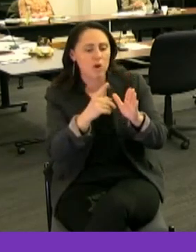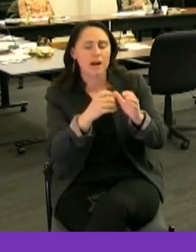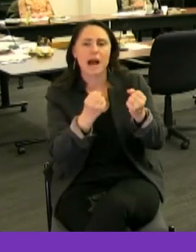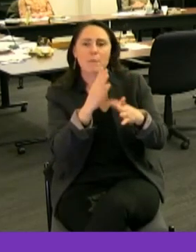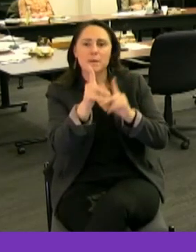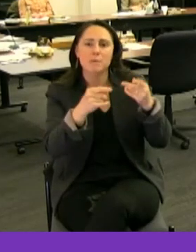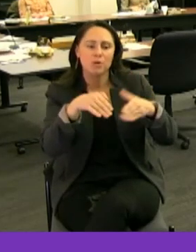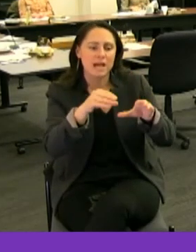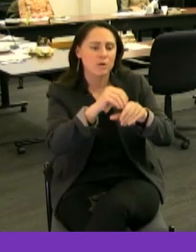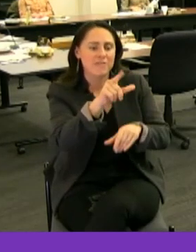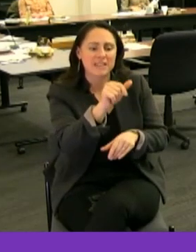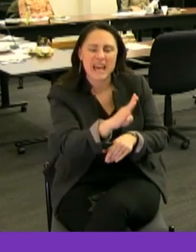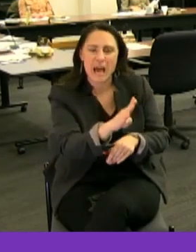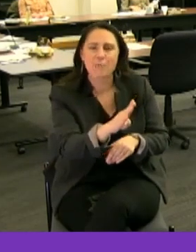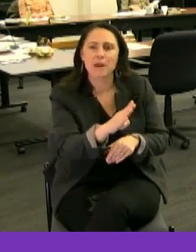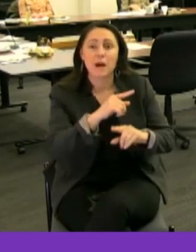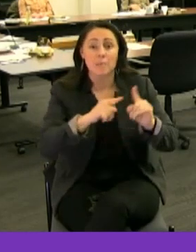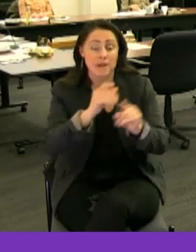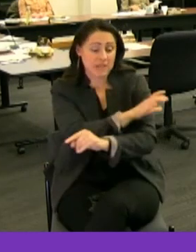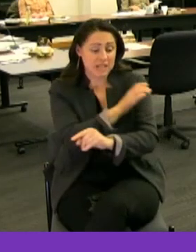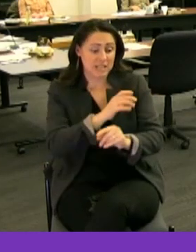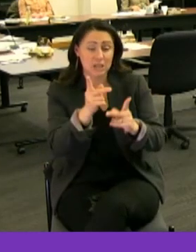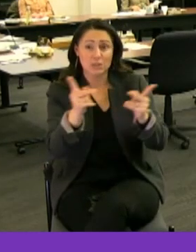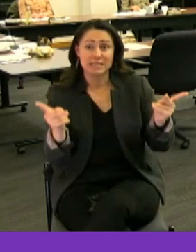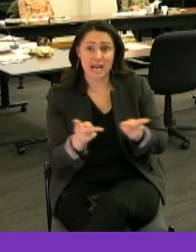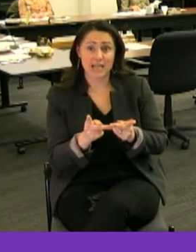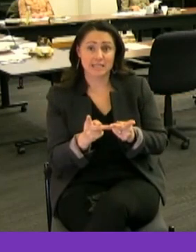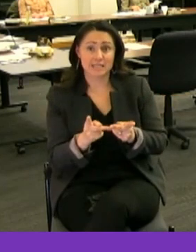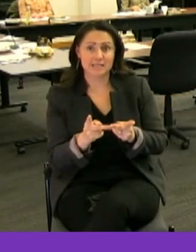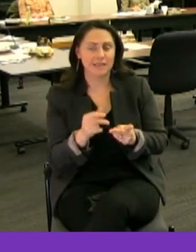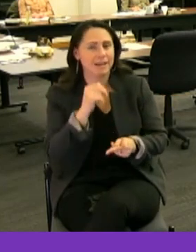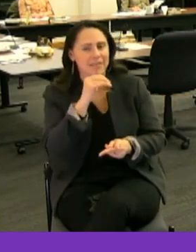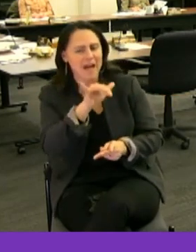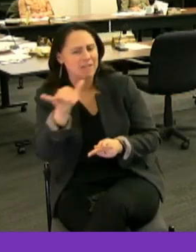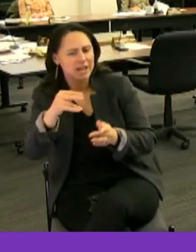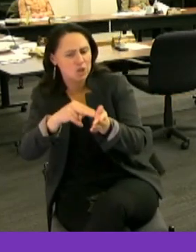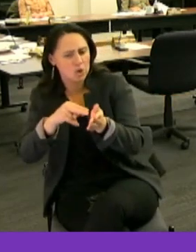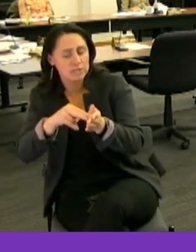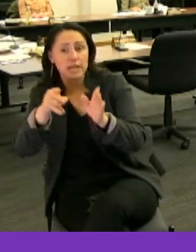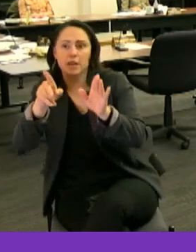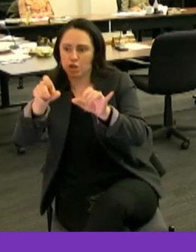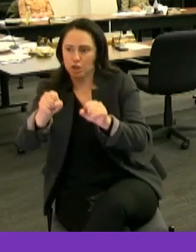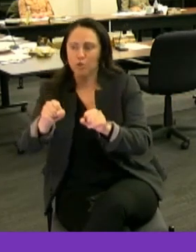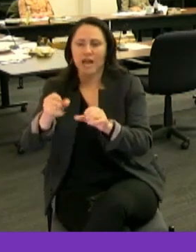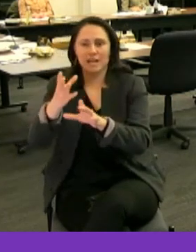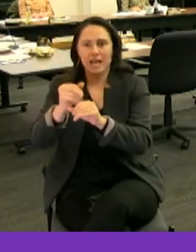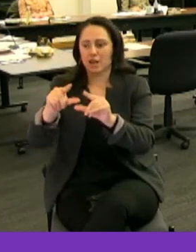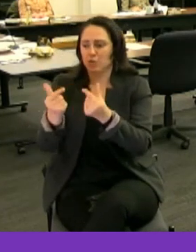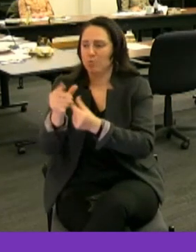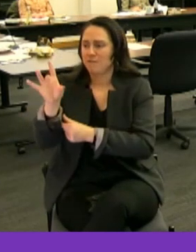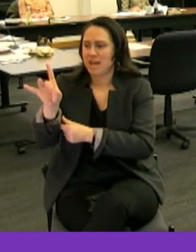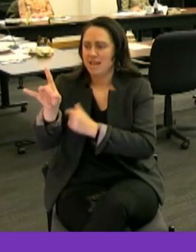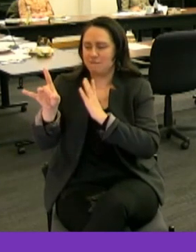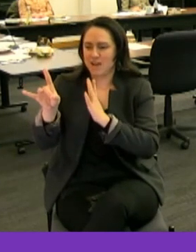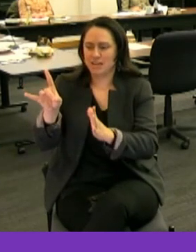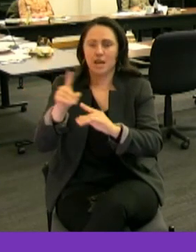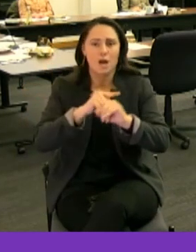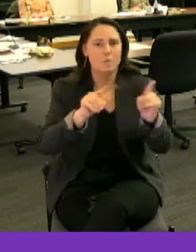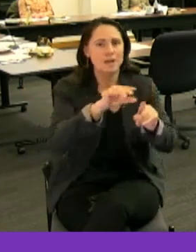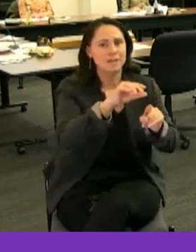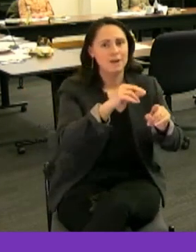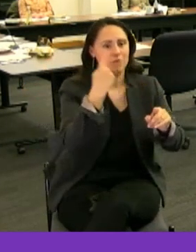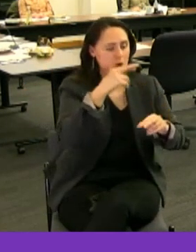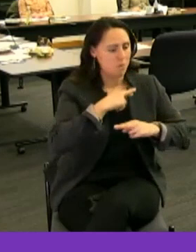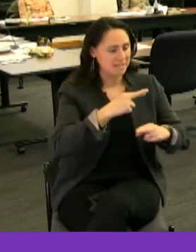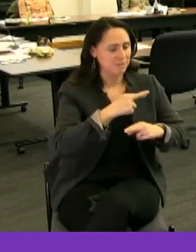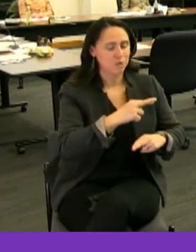of that. But the clinical sites, unlike nursing where they can take a group of 8, most of the sites will take 1 or 2